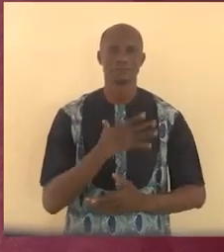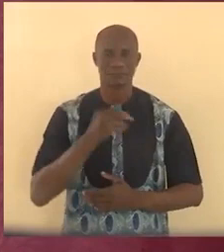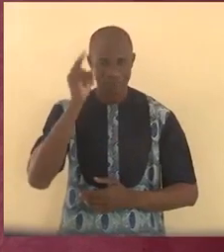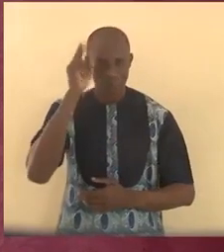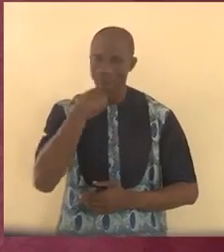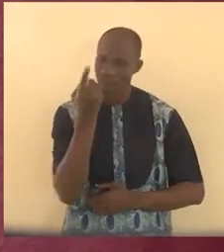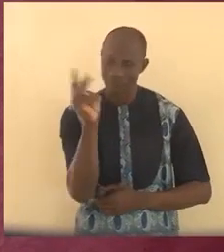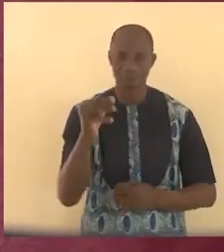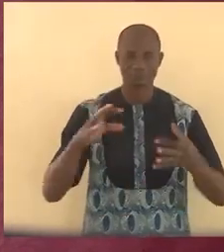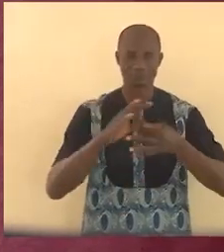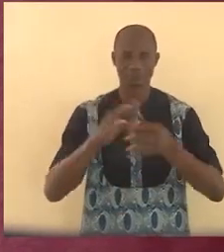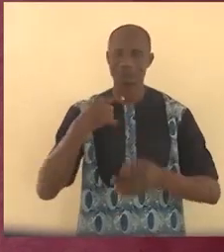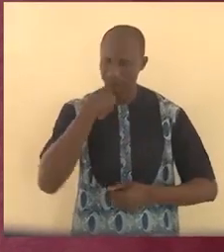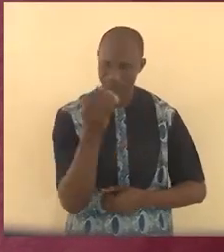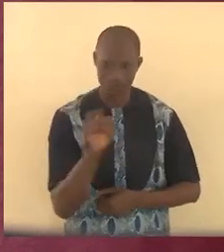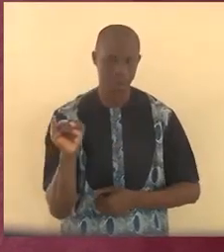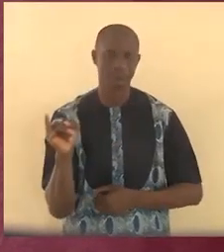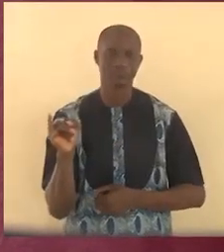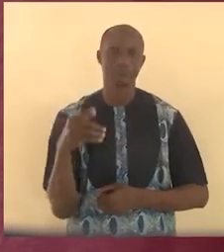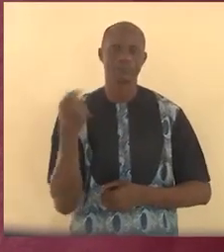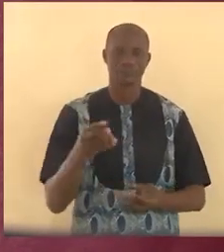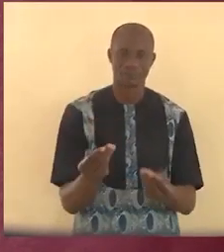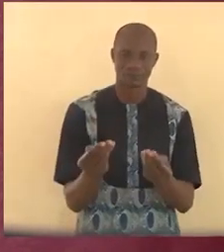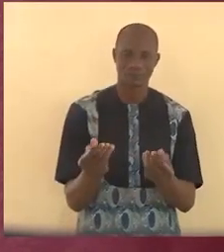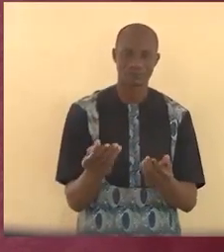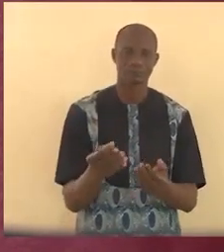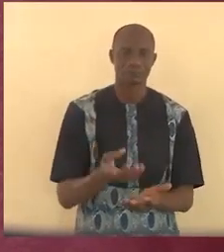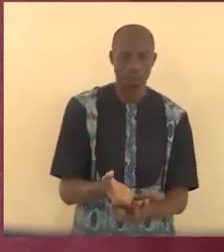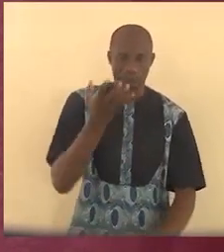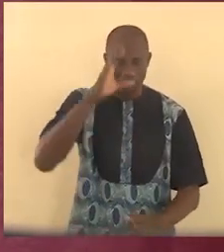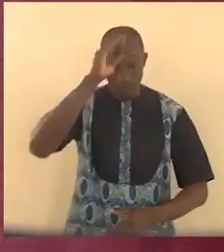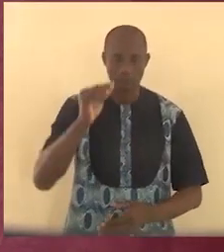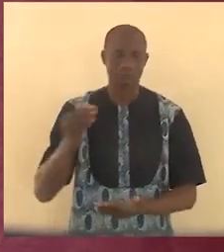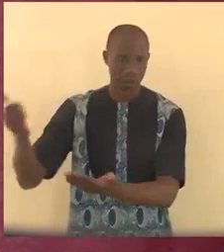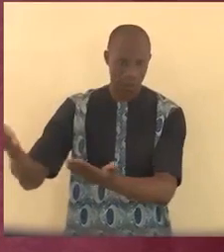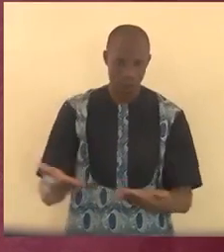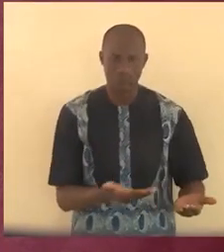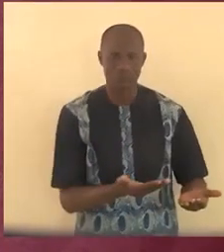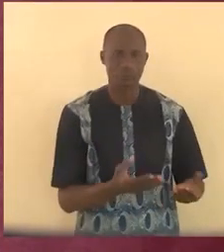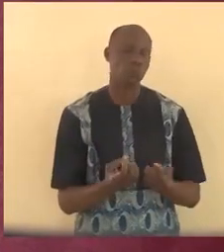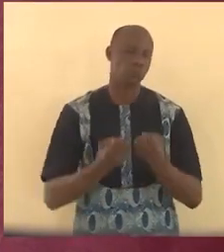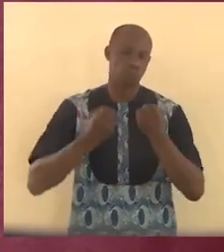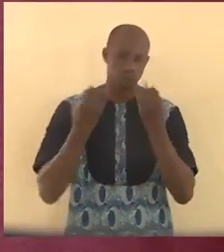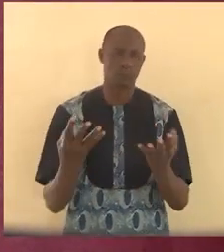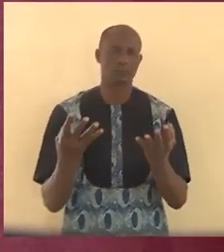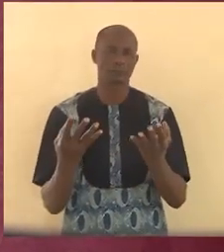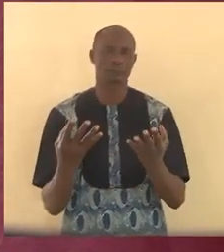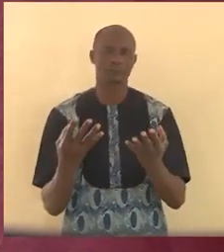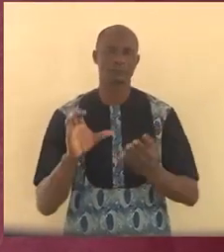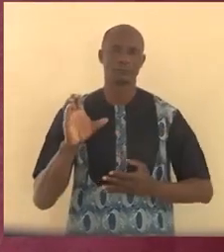And he told them a parable, saying, "The land of a rich man brought forth